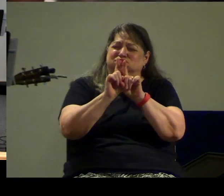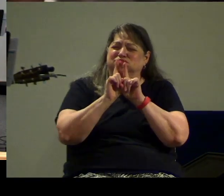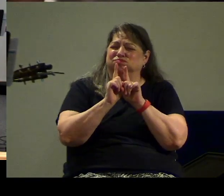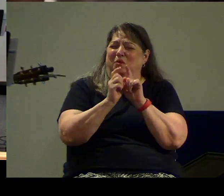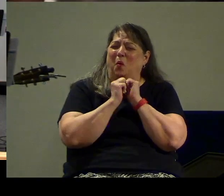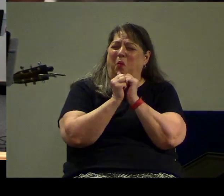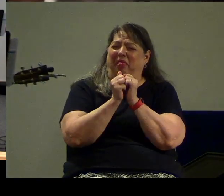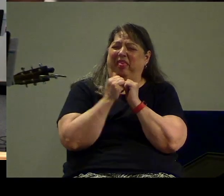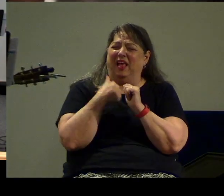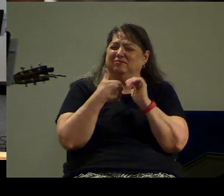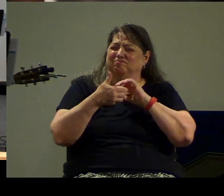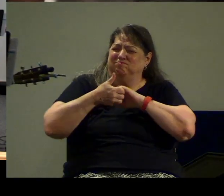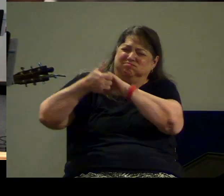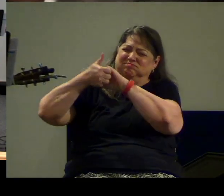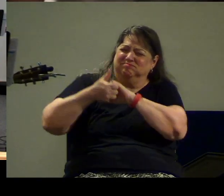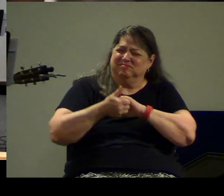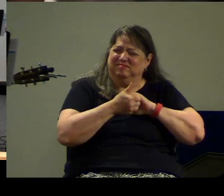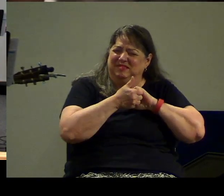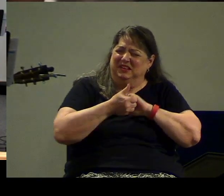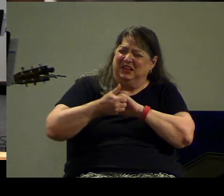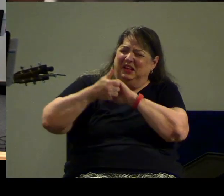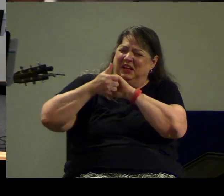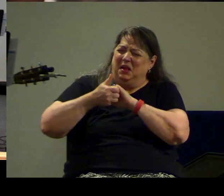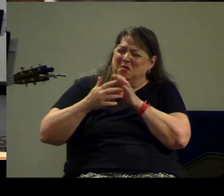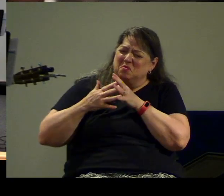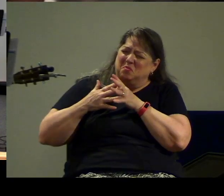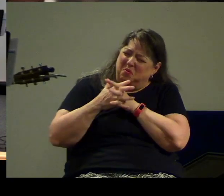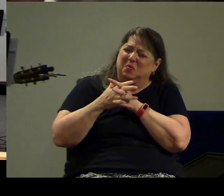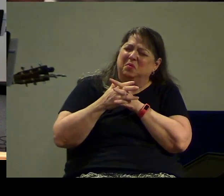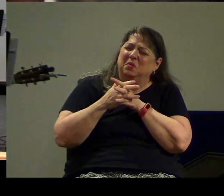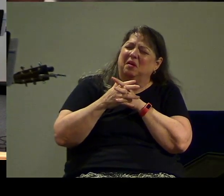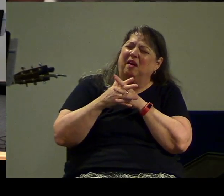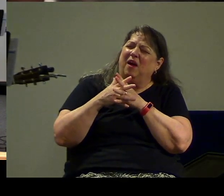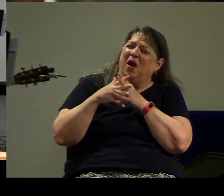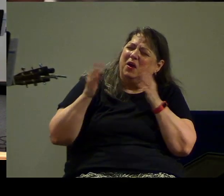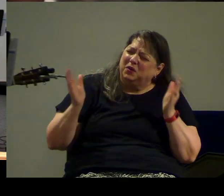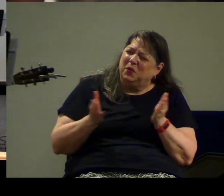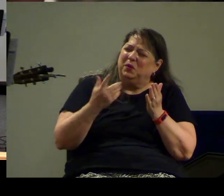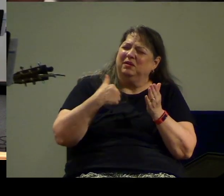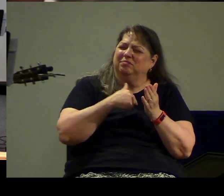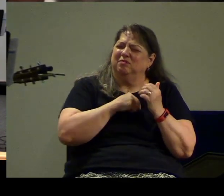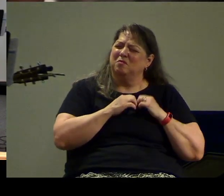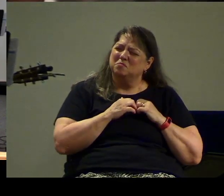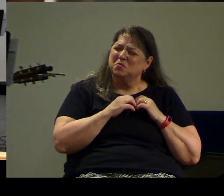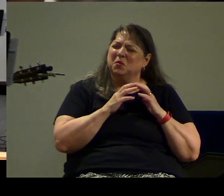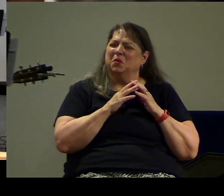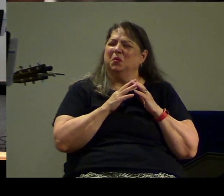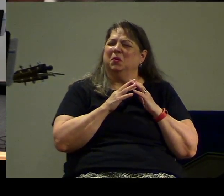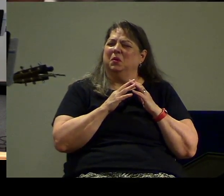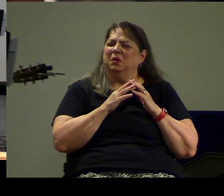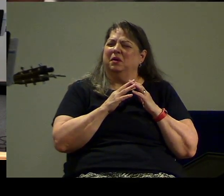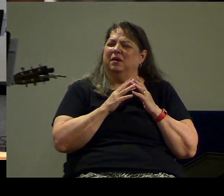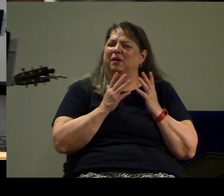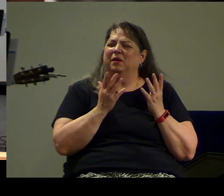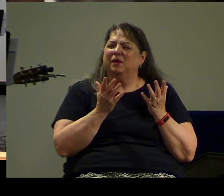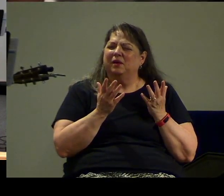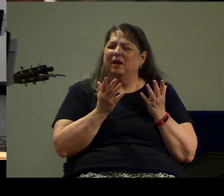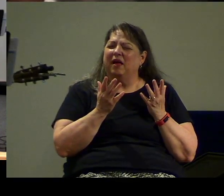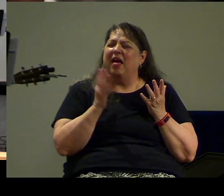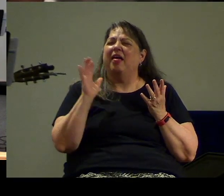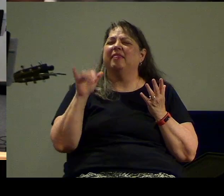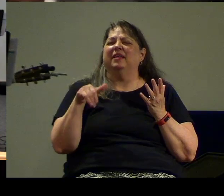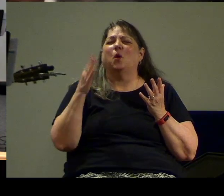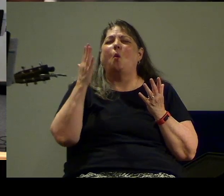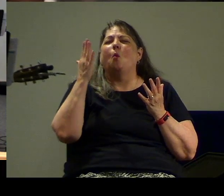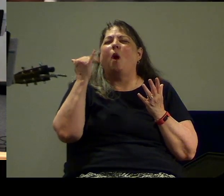here in this journey. You're with us, encouraging us, lifting us up. And because of that, Father God, we